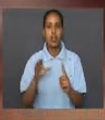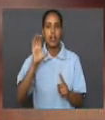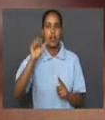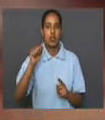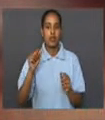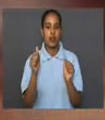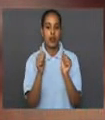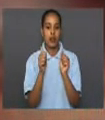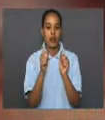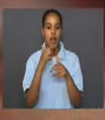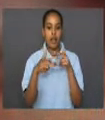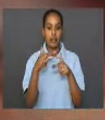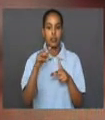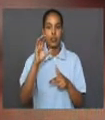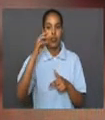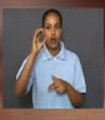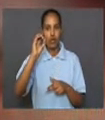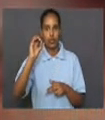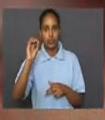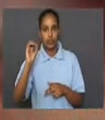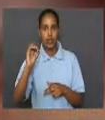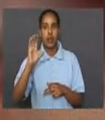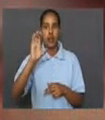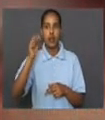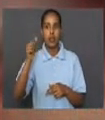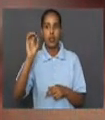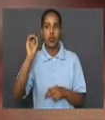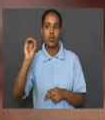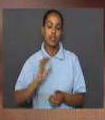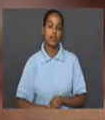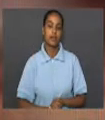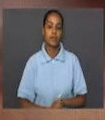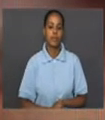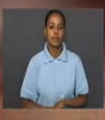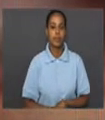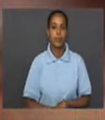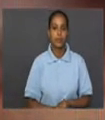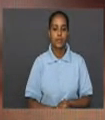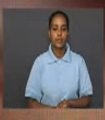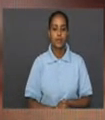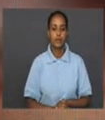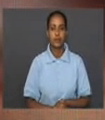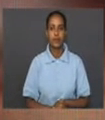calcium reacts with oxygen to form calcium oxide.